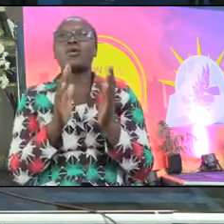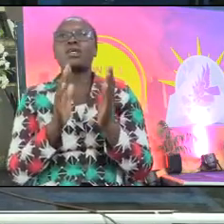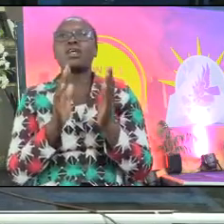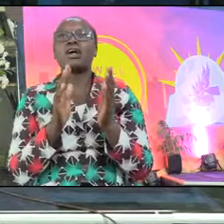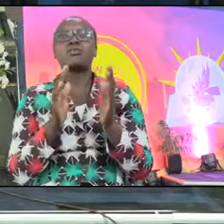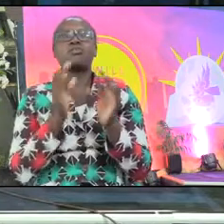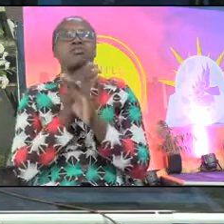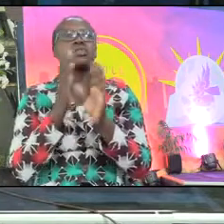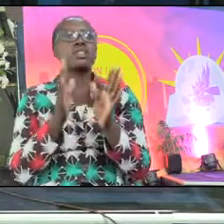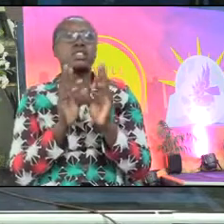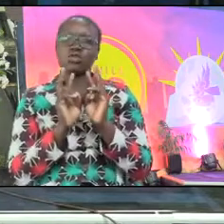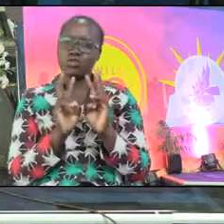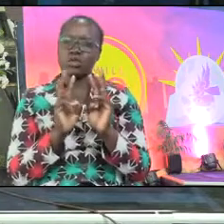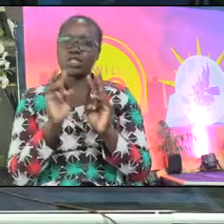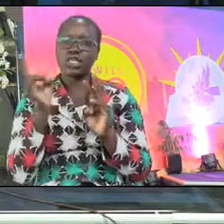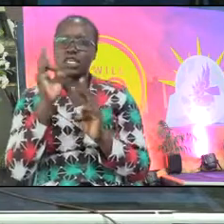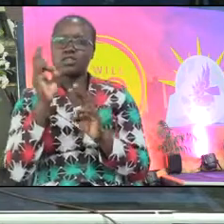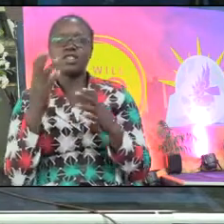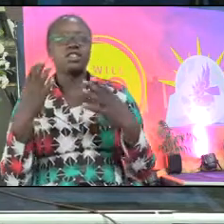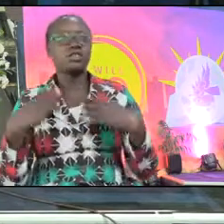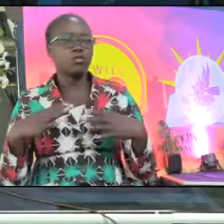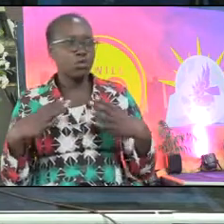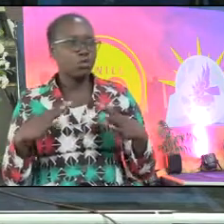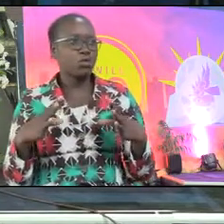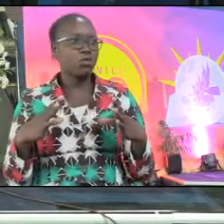He's watching you, the Adventist people.